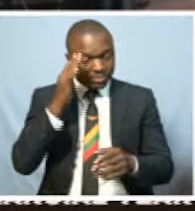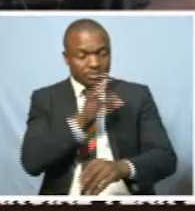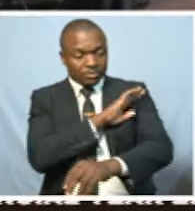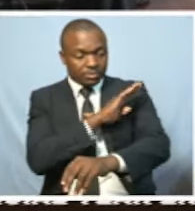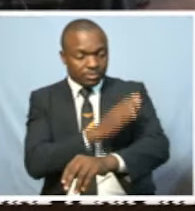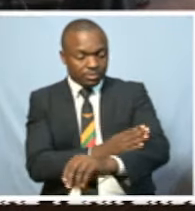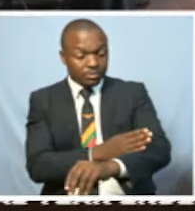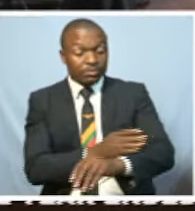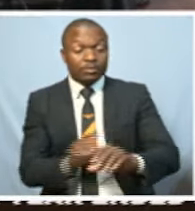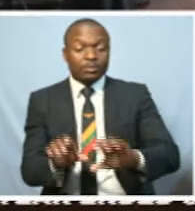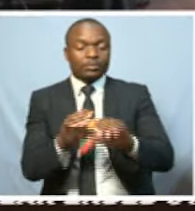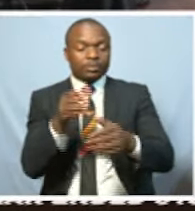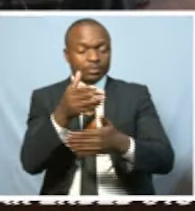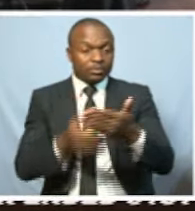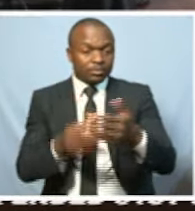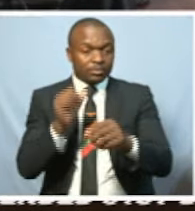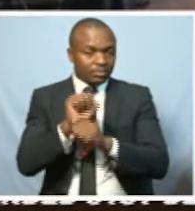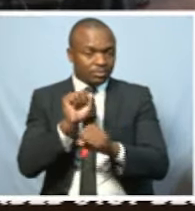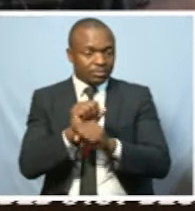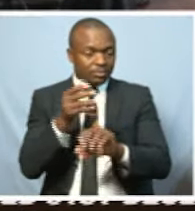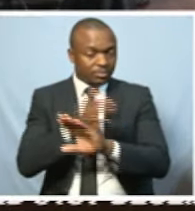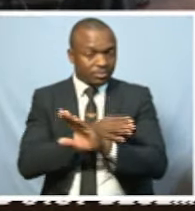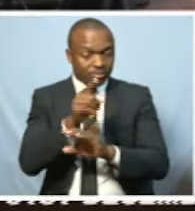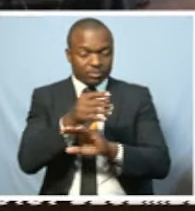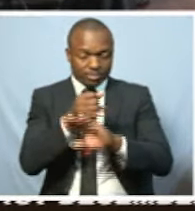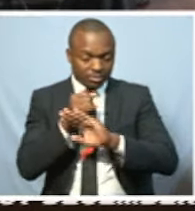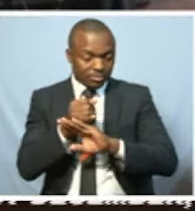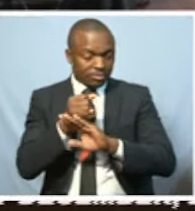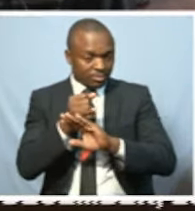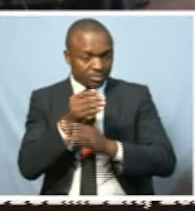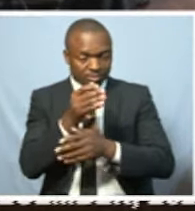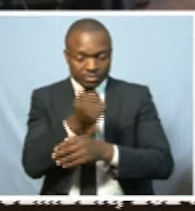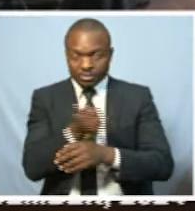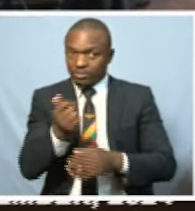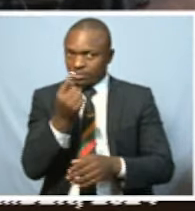to undertake these works before you invited them.